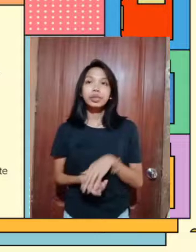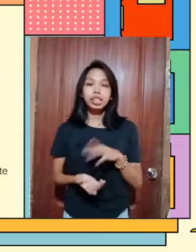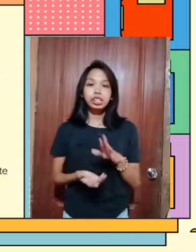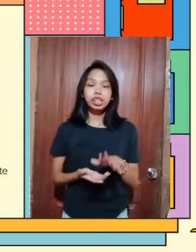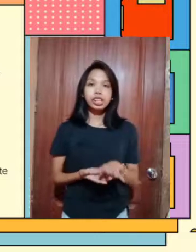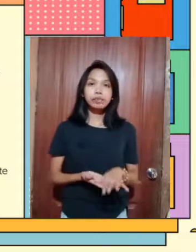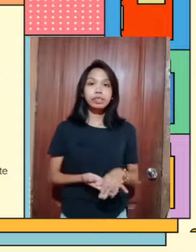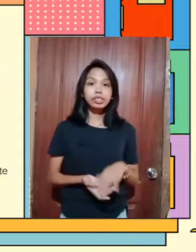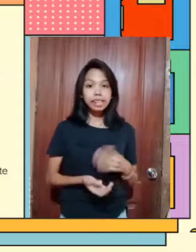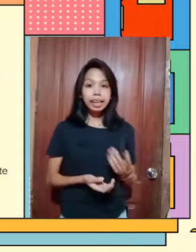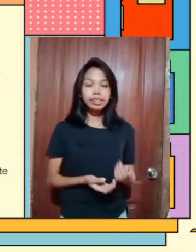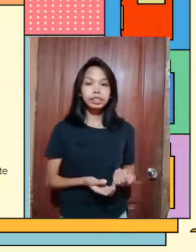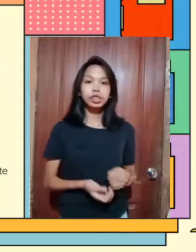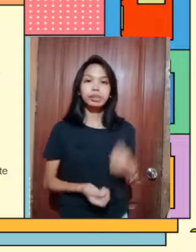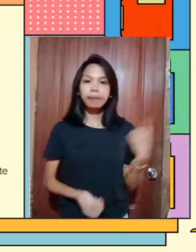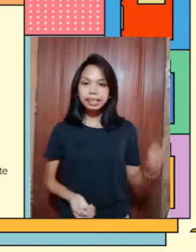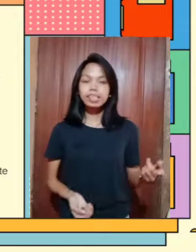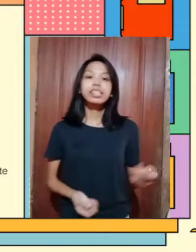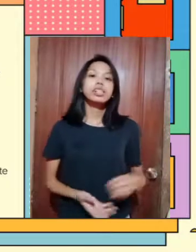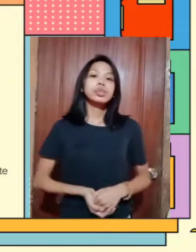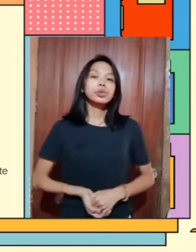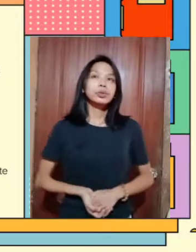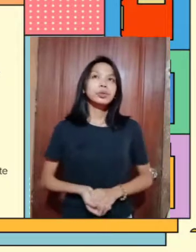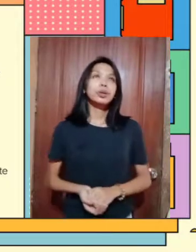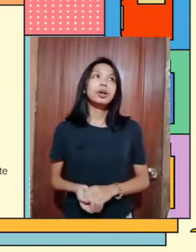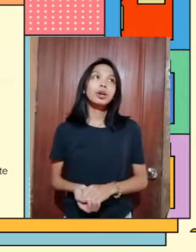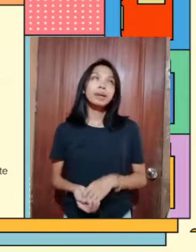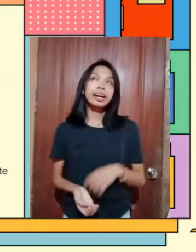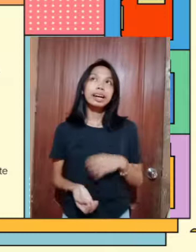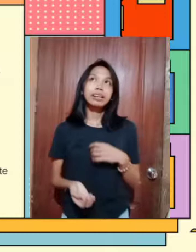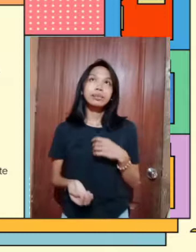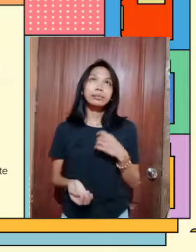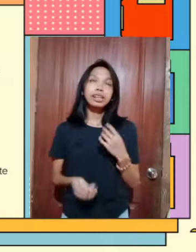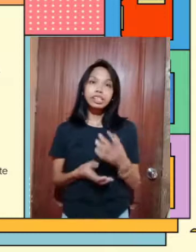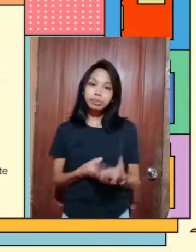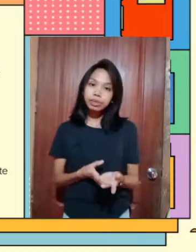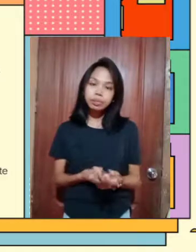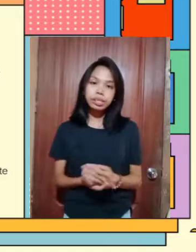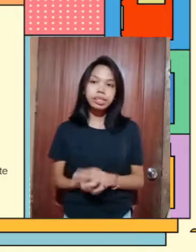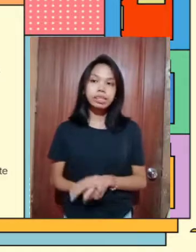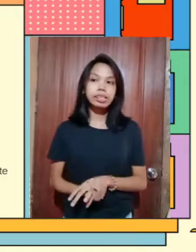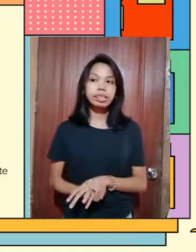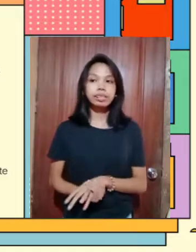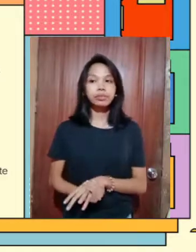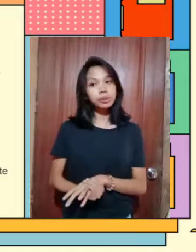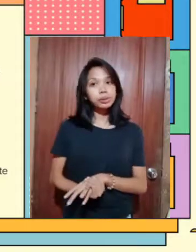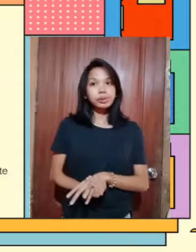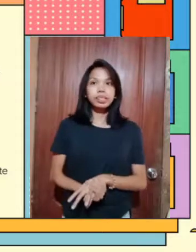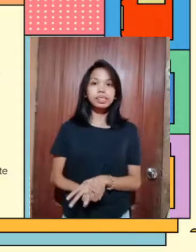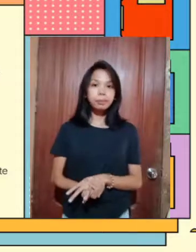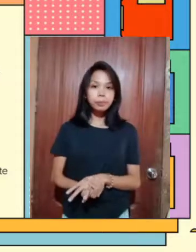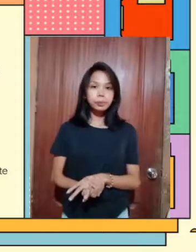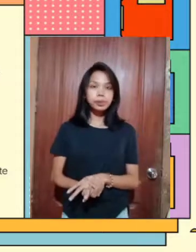the location of your sign on your body. So I'm gonna give you a